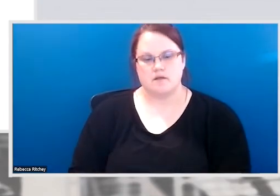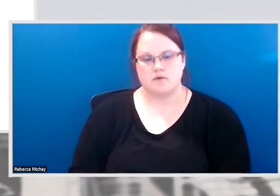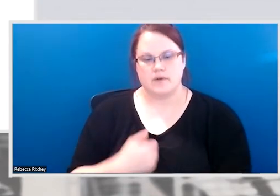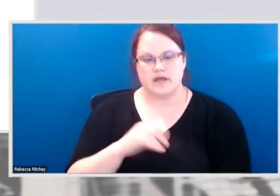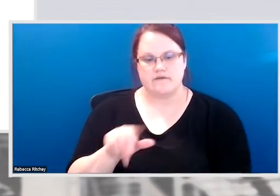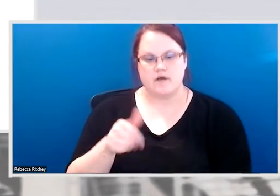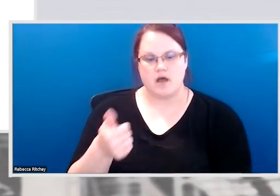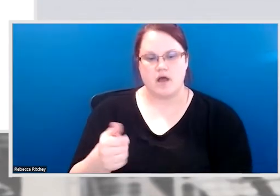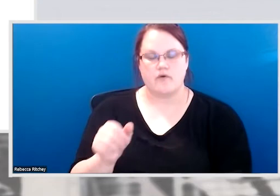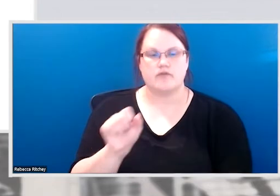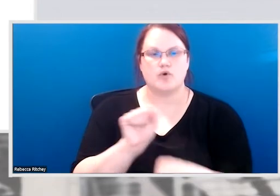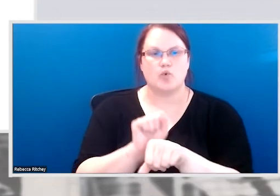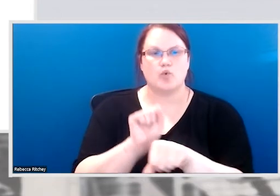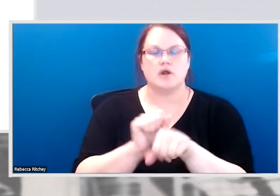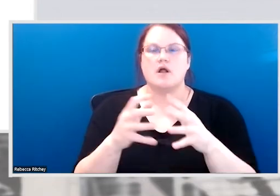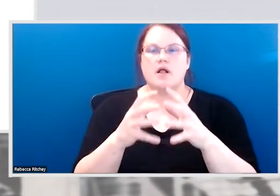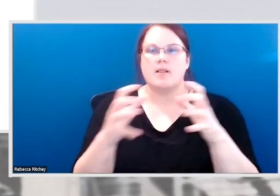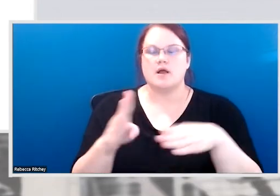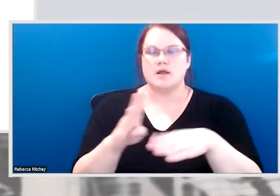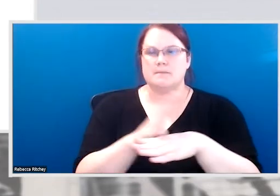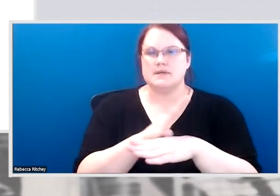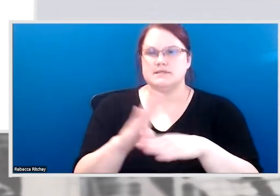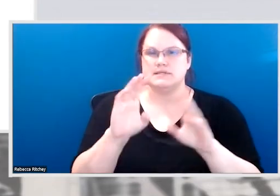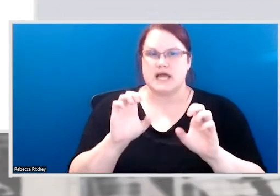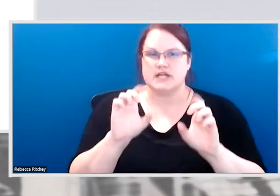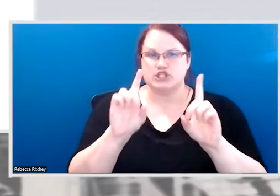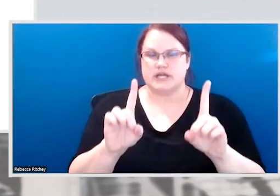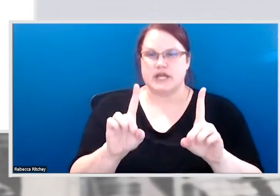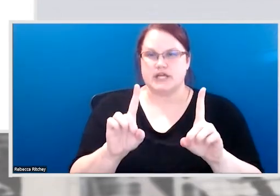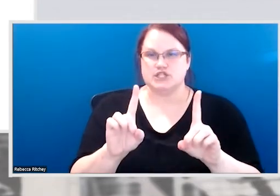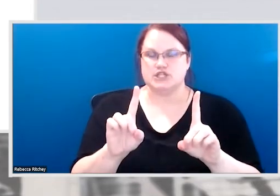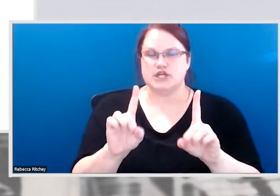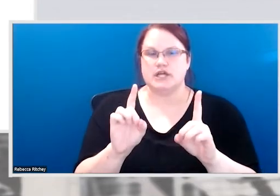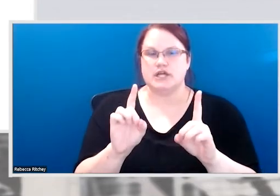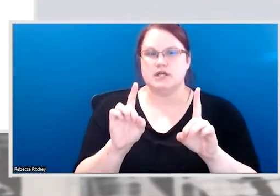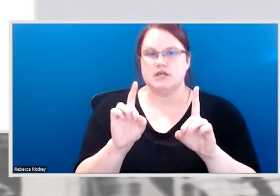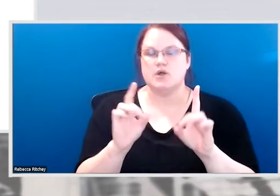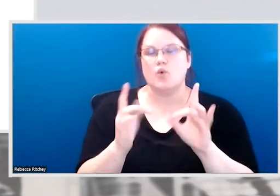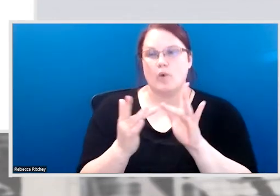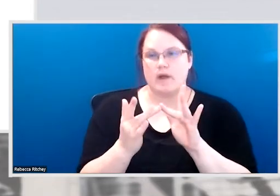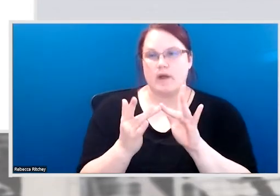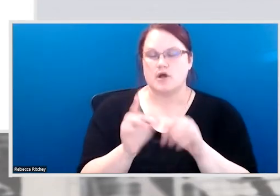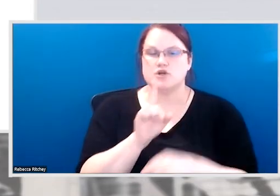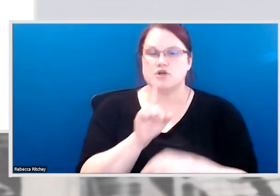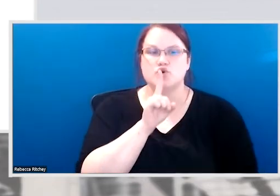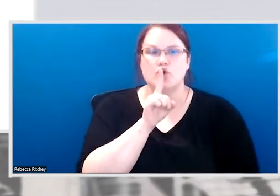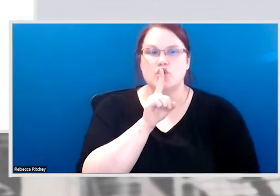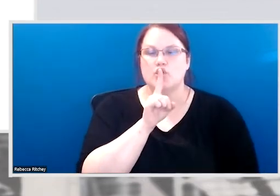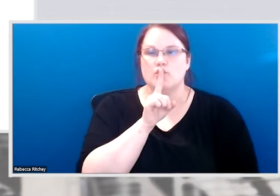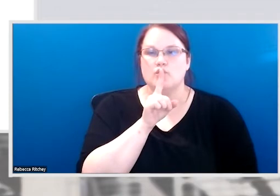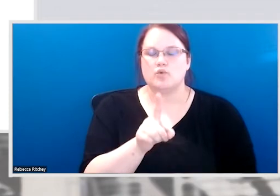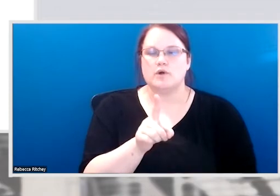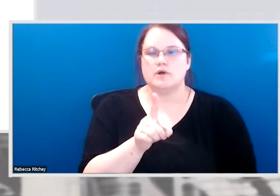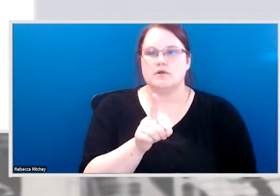a lot of business education webinars. We were really through 2020